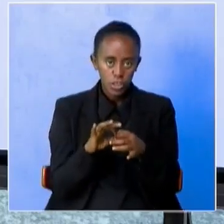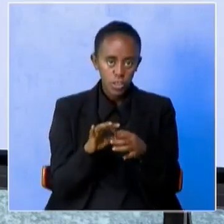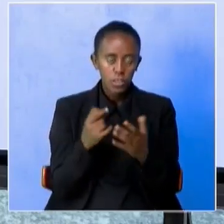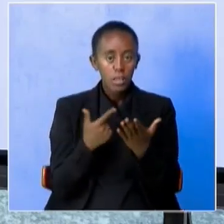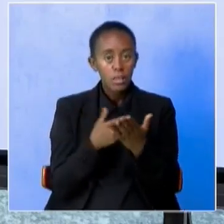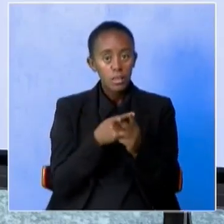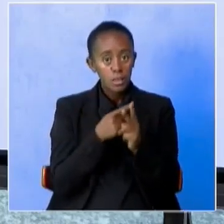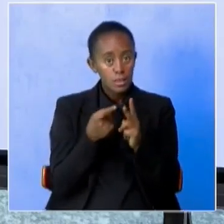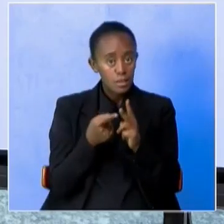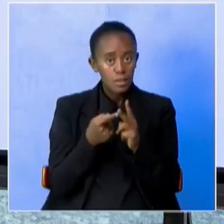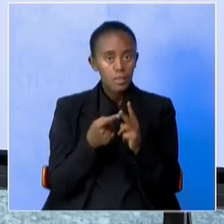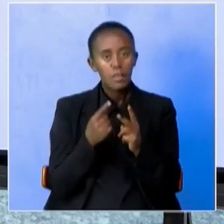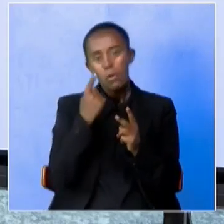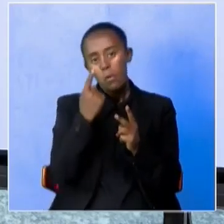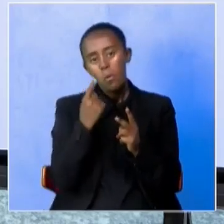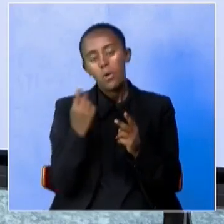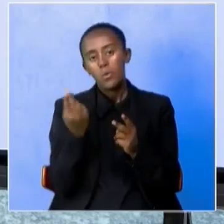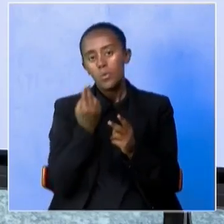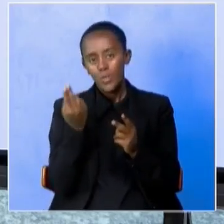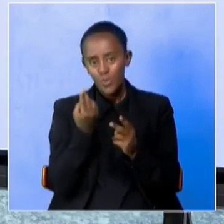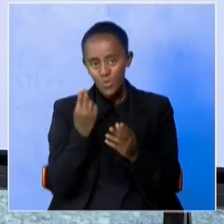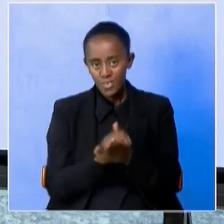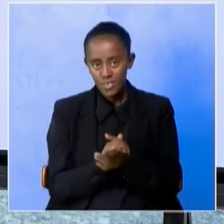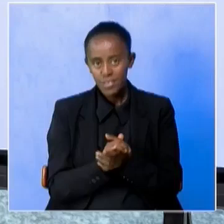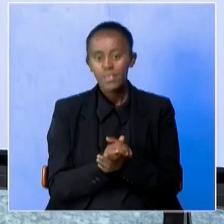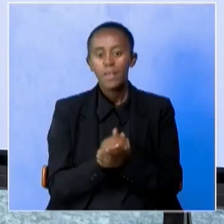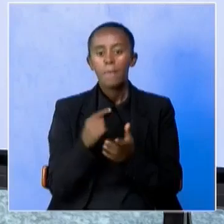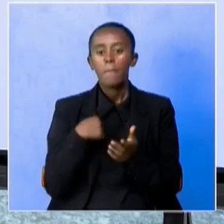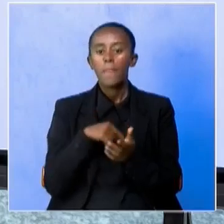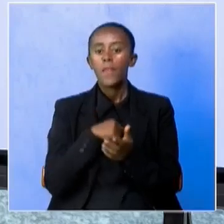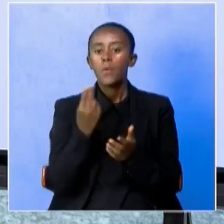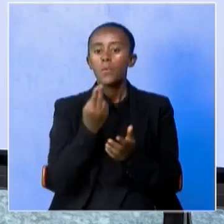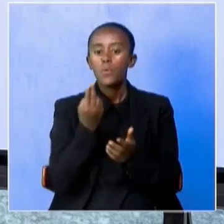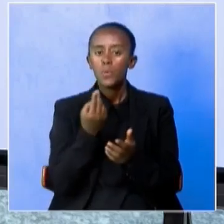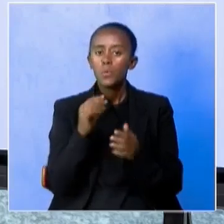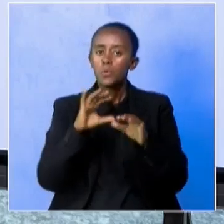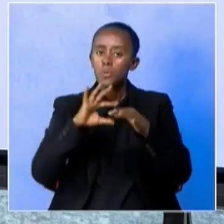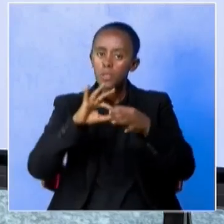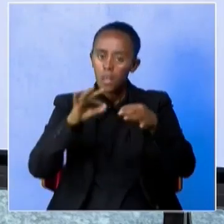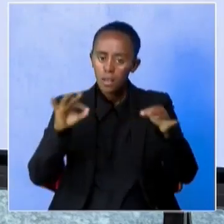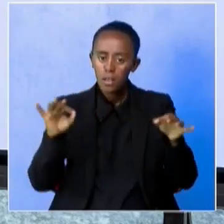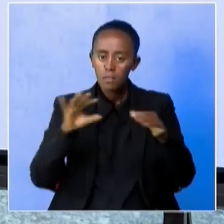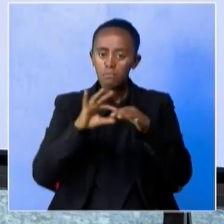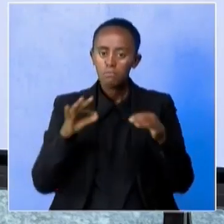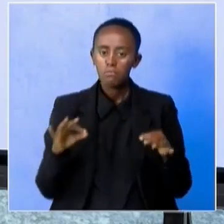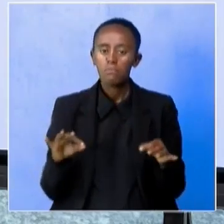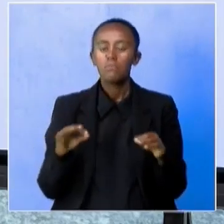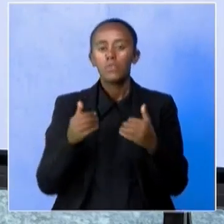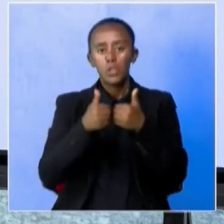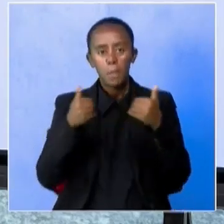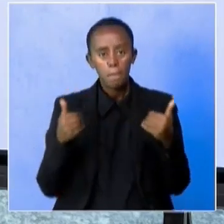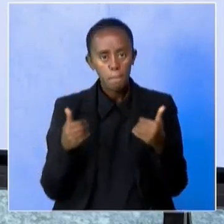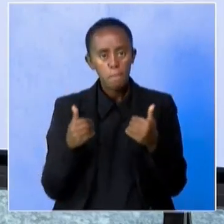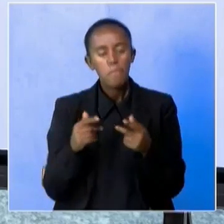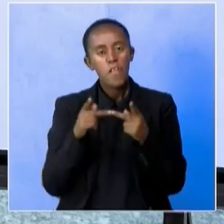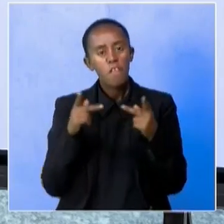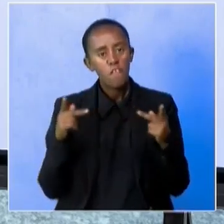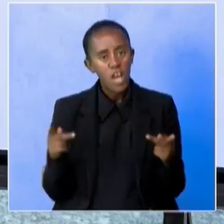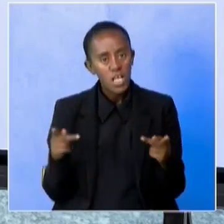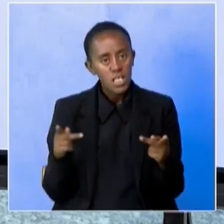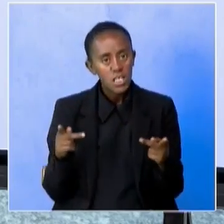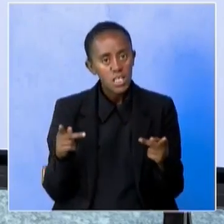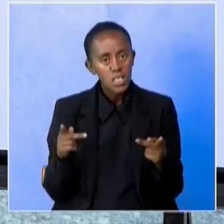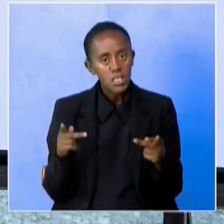these are the ones that we use. We use them in our sentences to separate phrases,